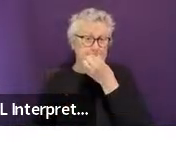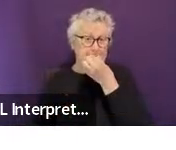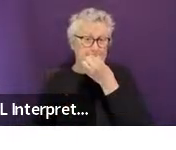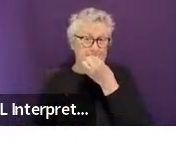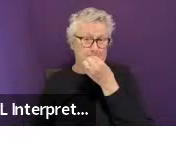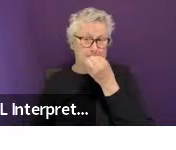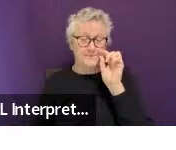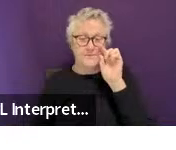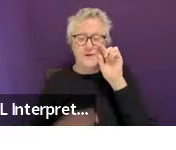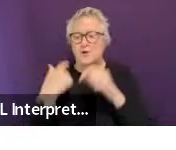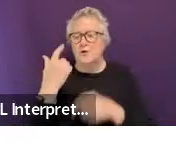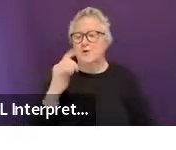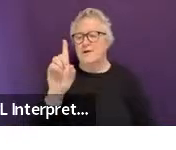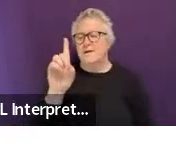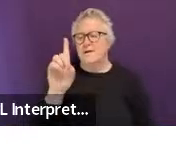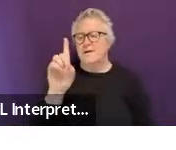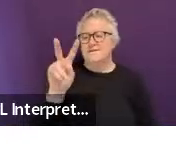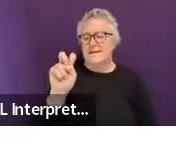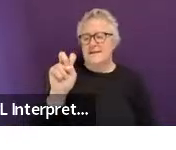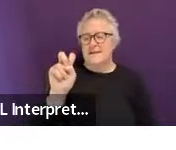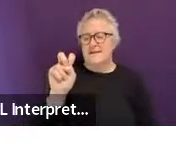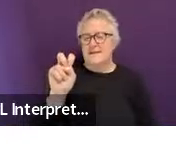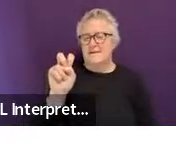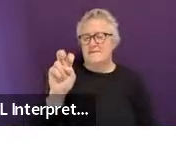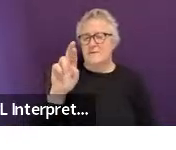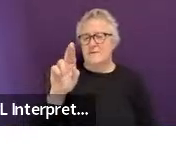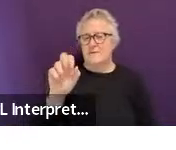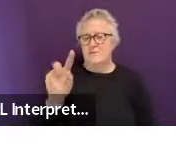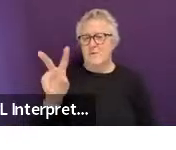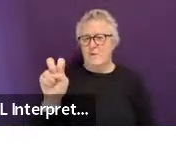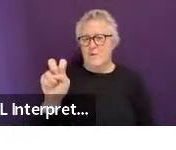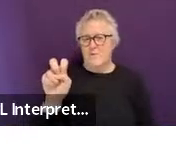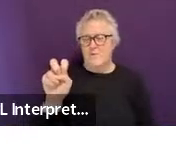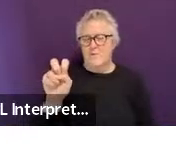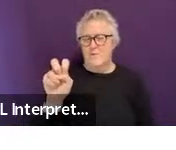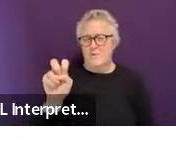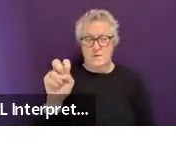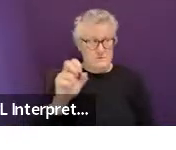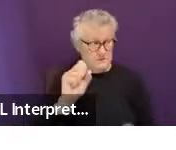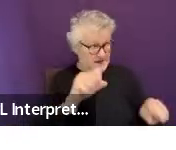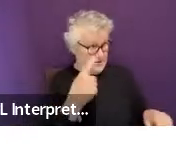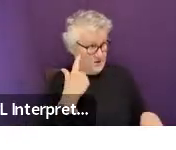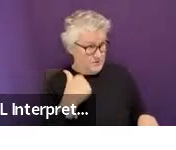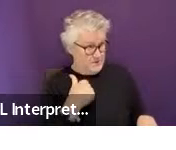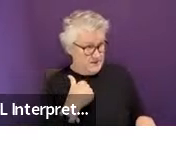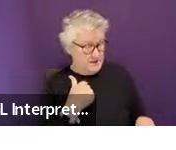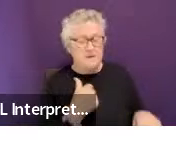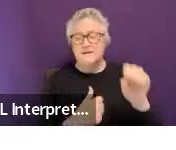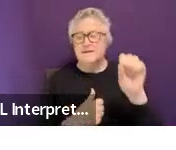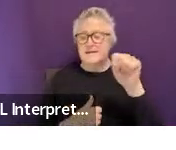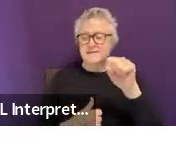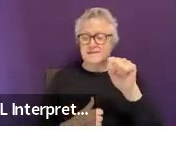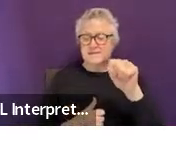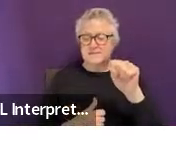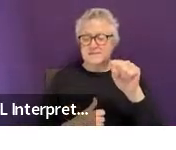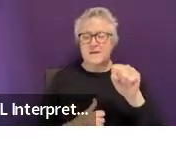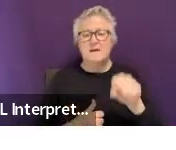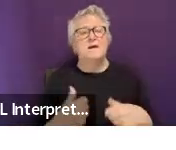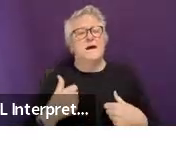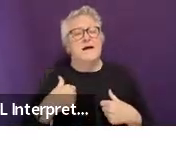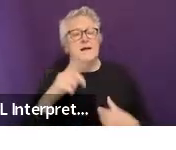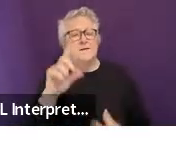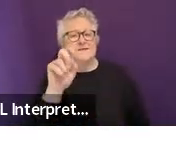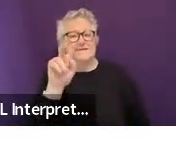Looks like Dave Rowe. Hello, can you hear me? Yes, we can hear you, Mr. Rowe. Yeah, I'm Dave Rowe. I'm a commuter